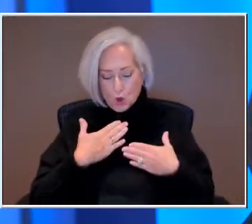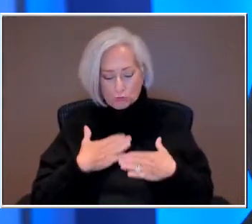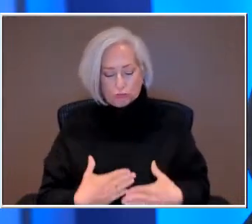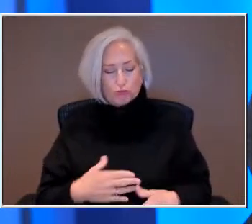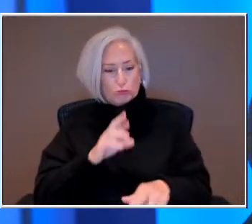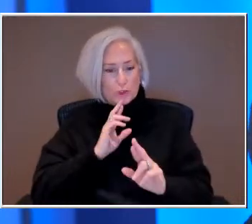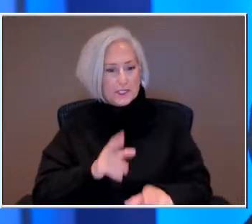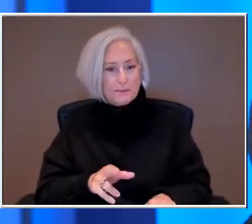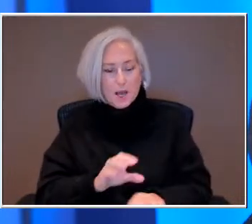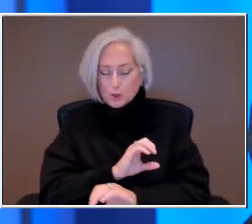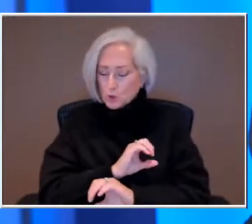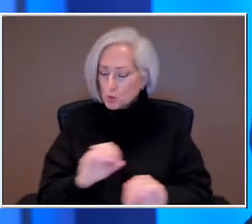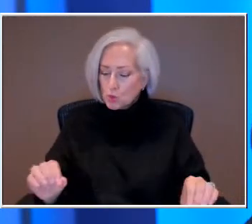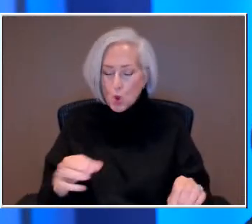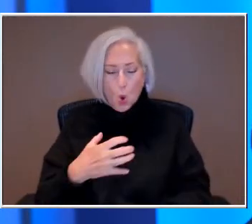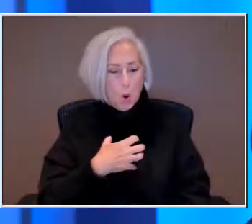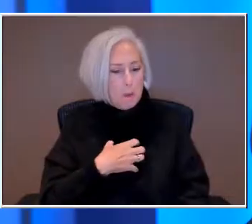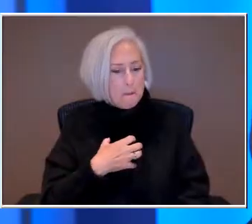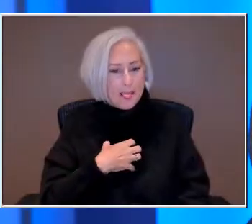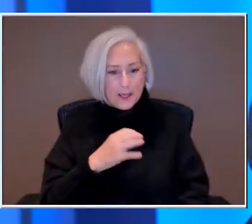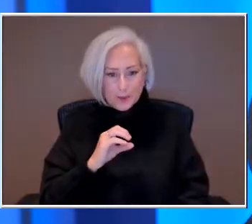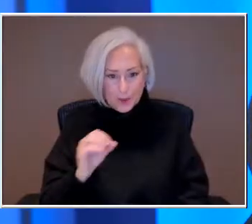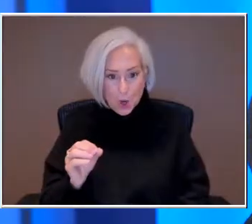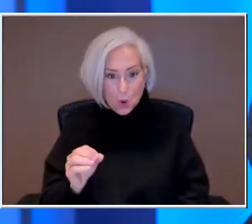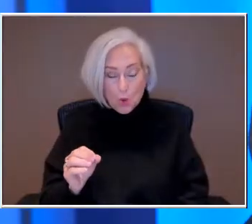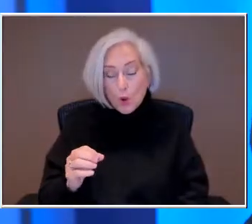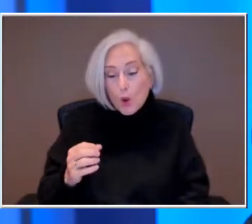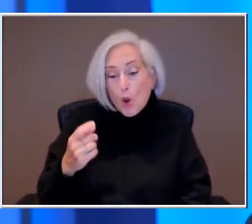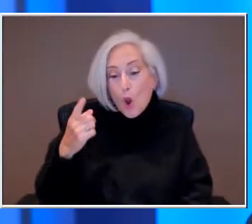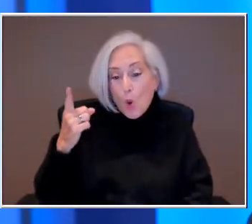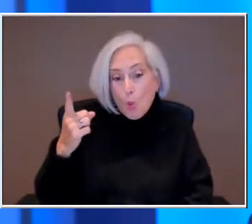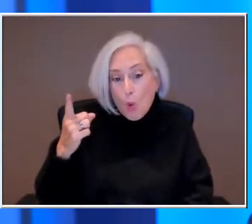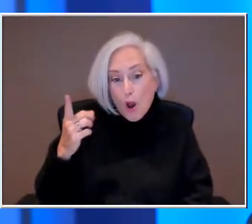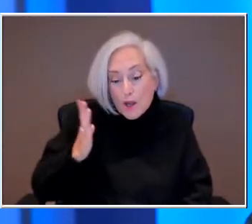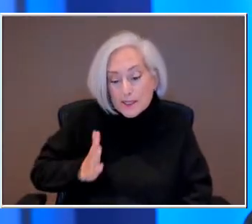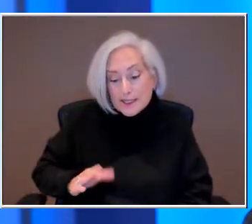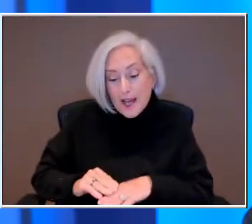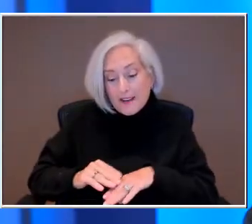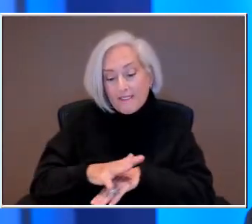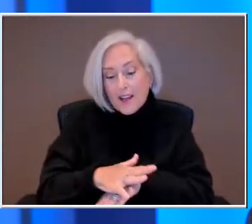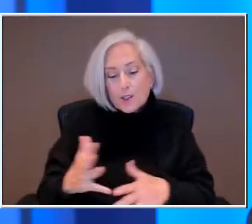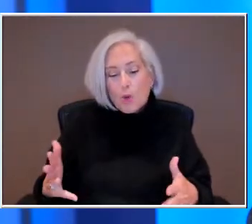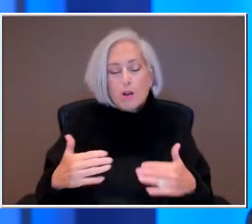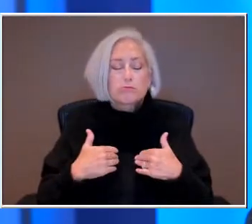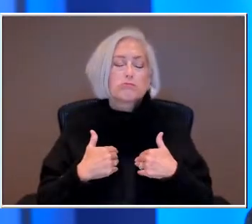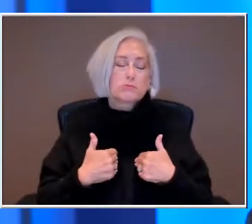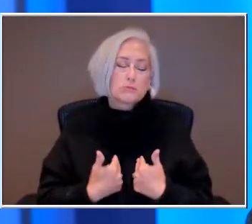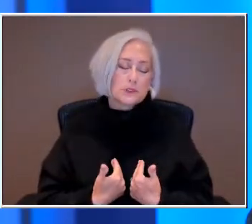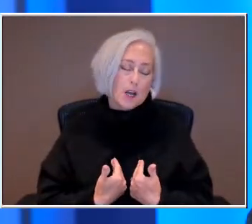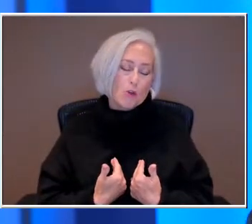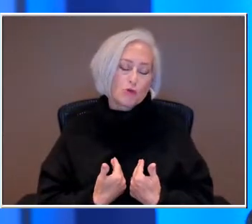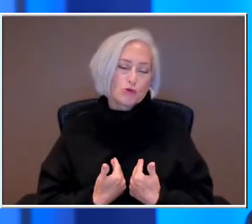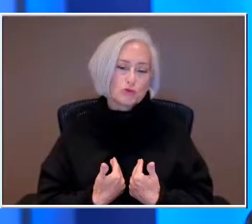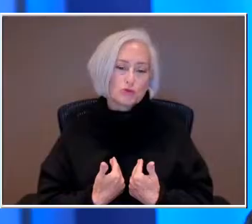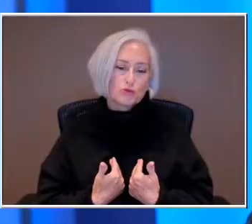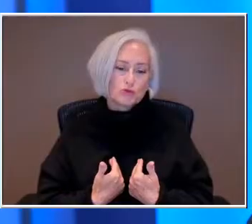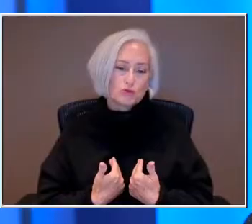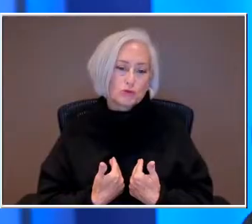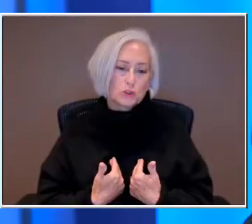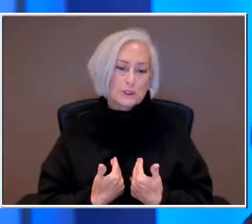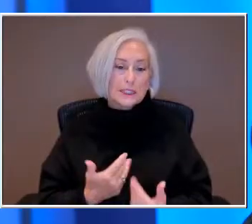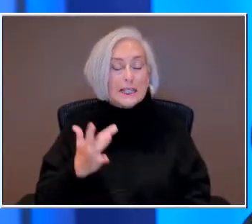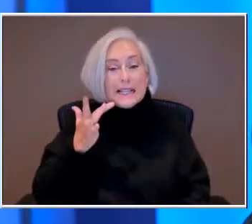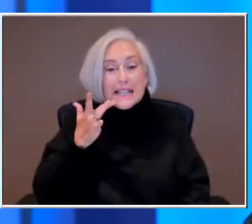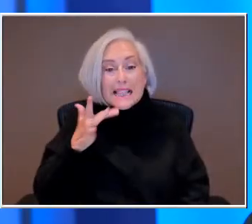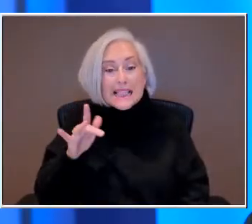complain. Fatigue is probably one of the biggest things I deal with. So luckily I have little